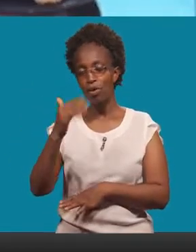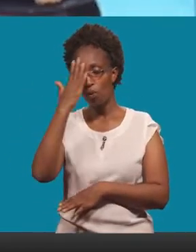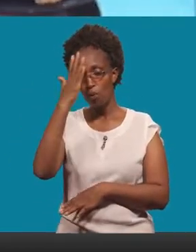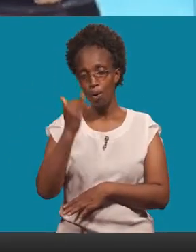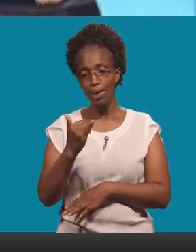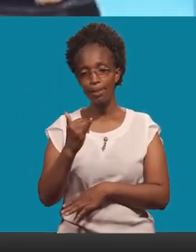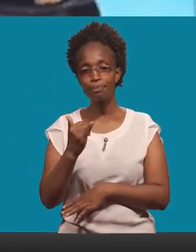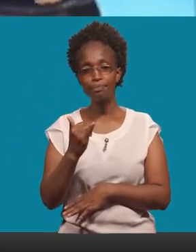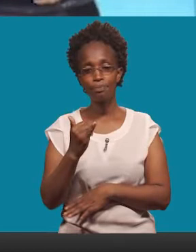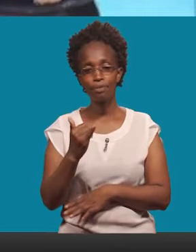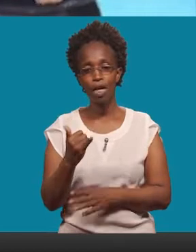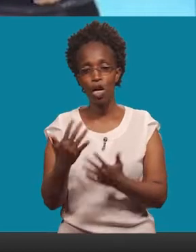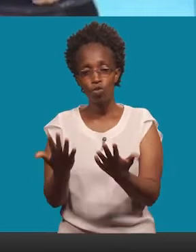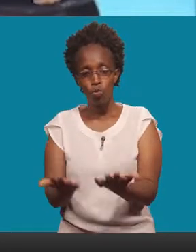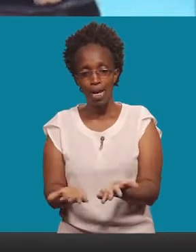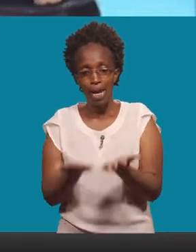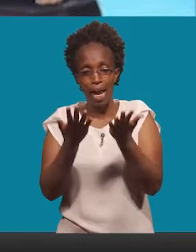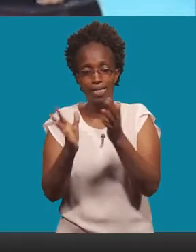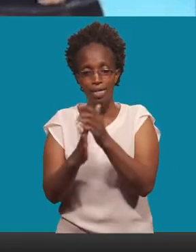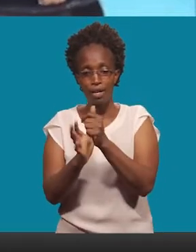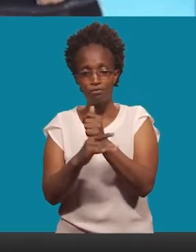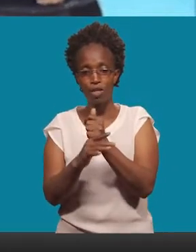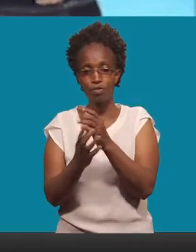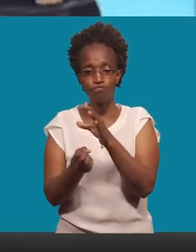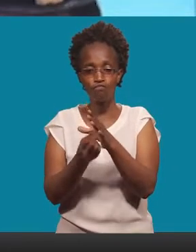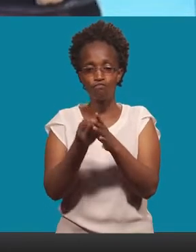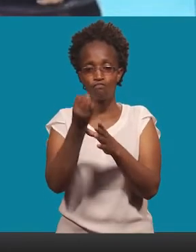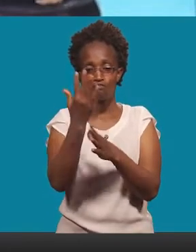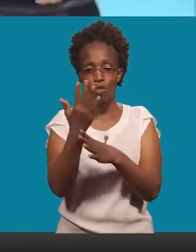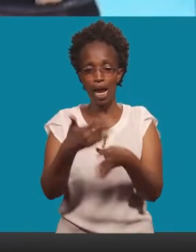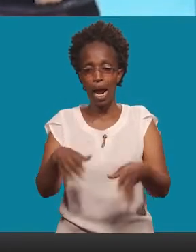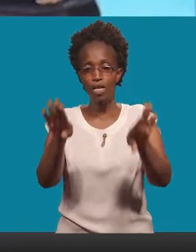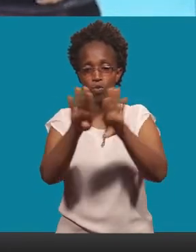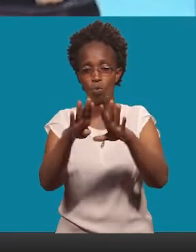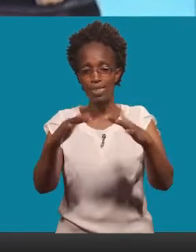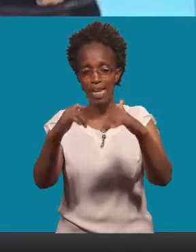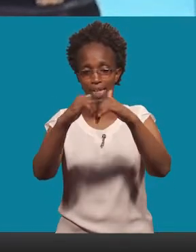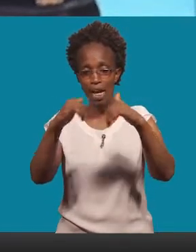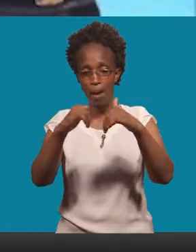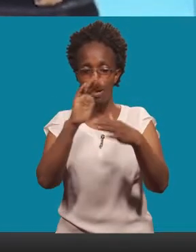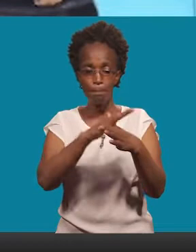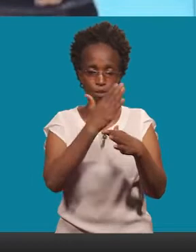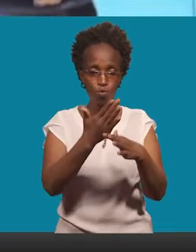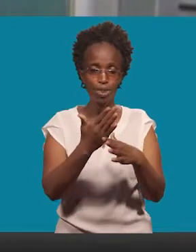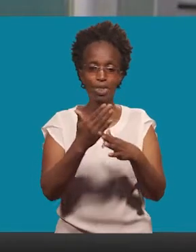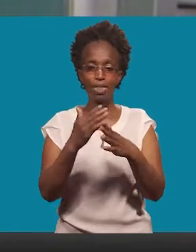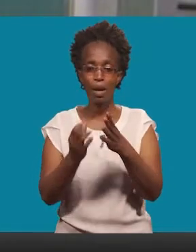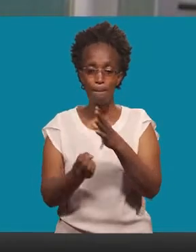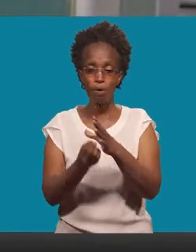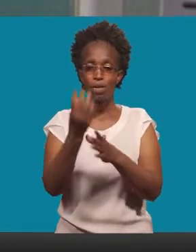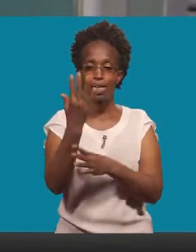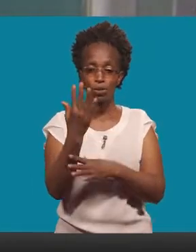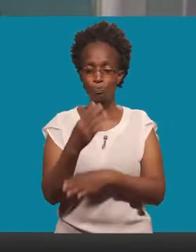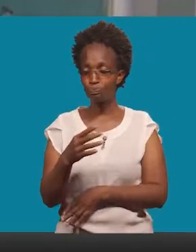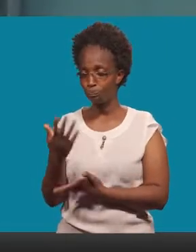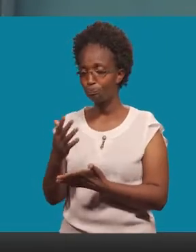that we can be able to enhance, you know, fish production and bridge the gap between, you know, requirement and production. Oguna